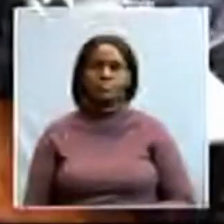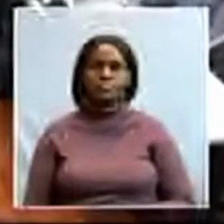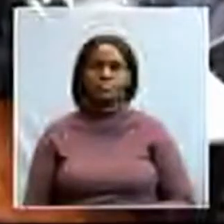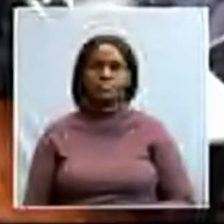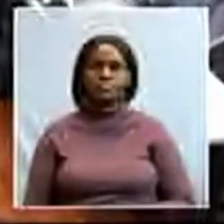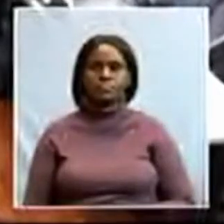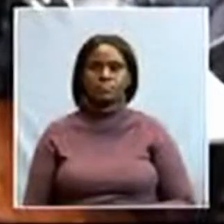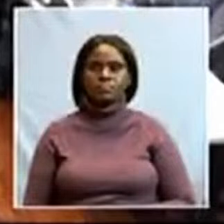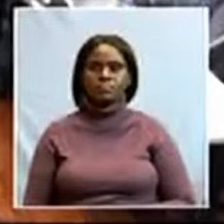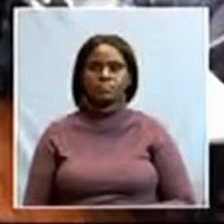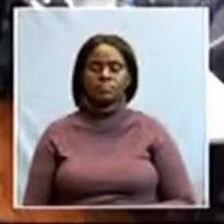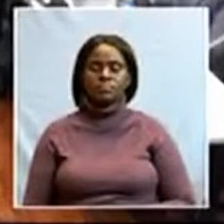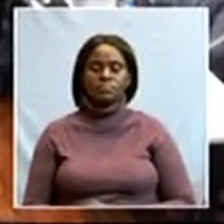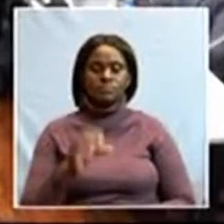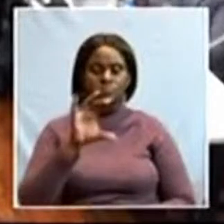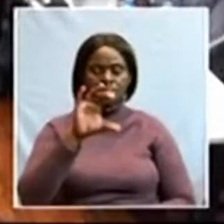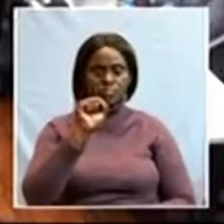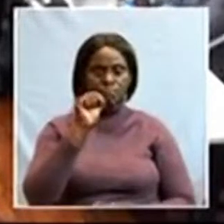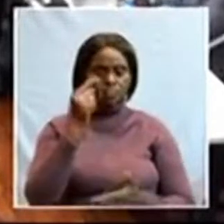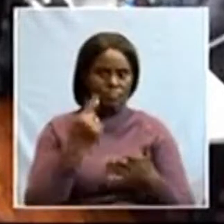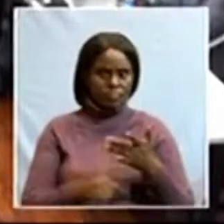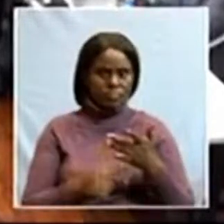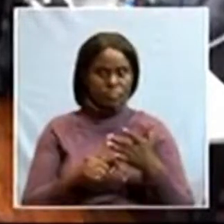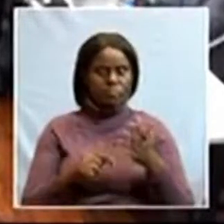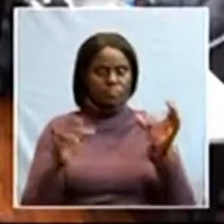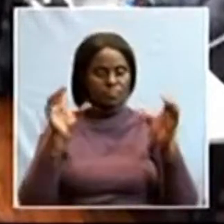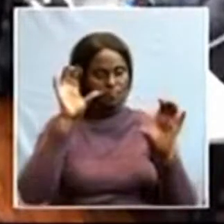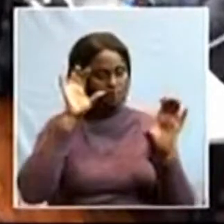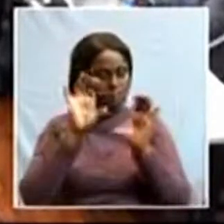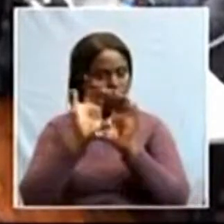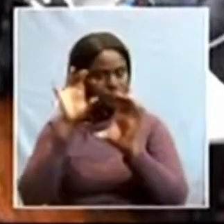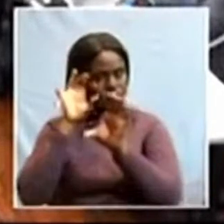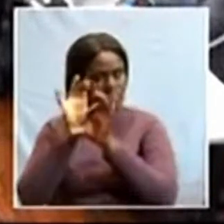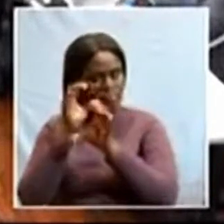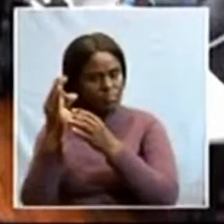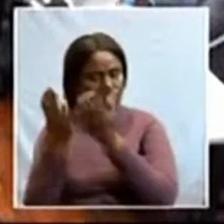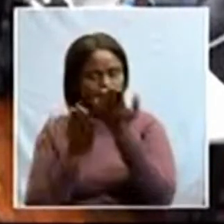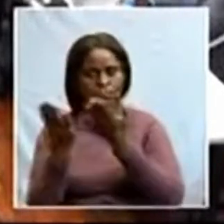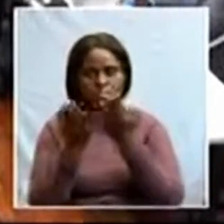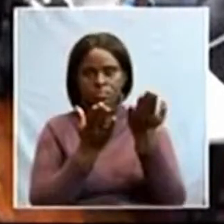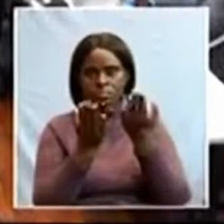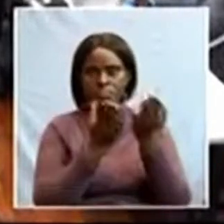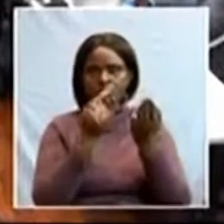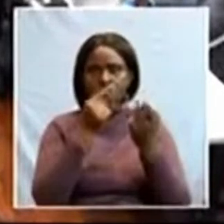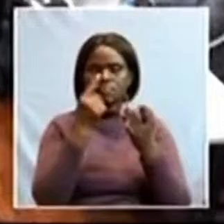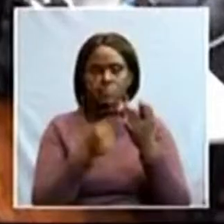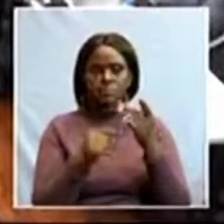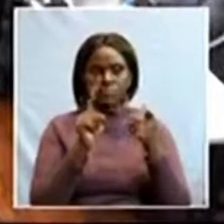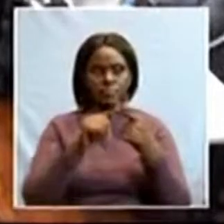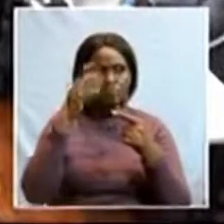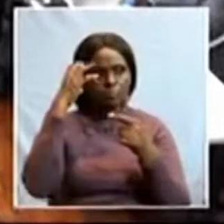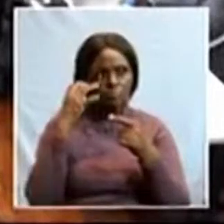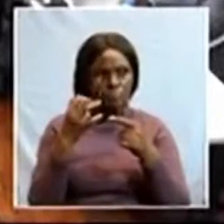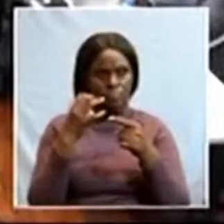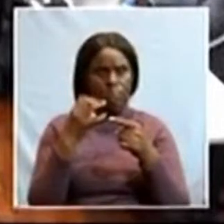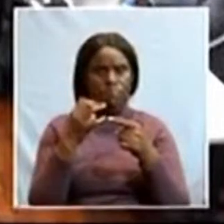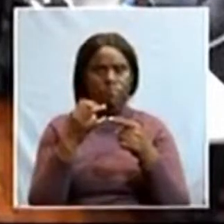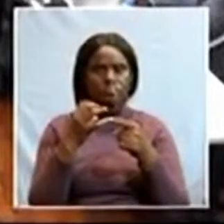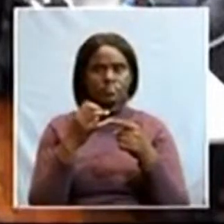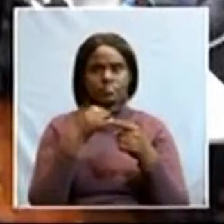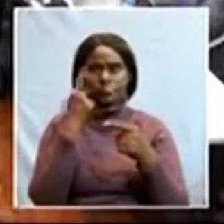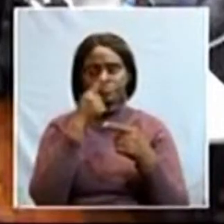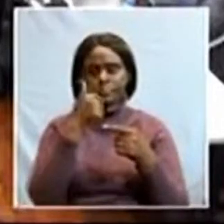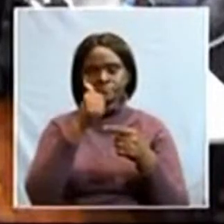Yes, CS, what do the conditions of service say to officers